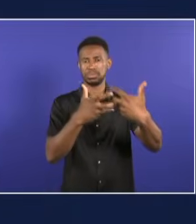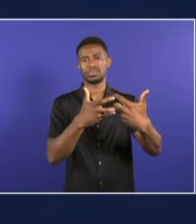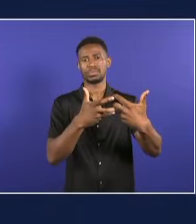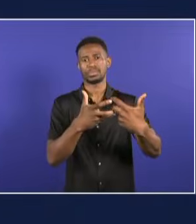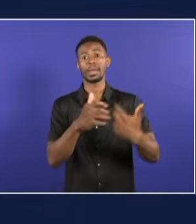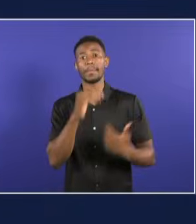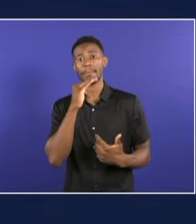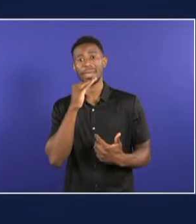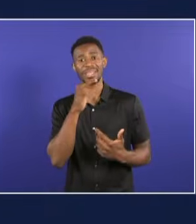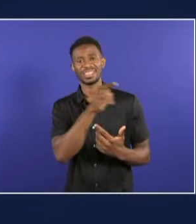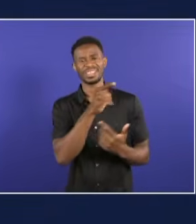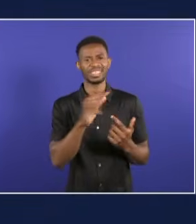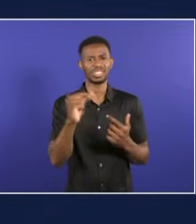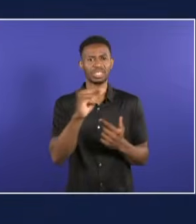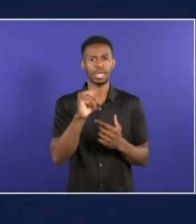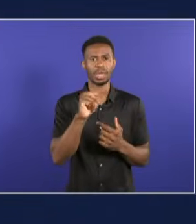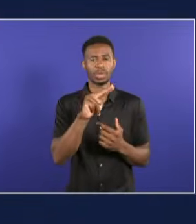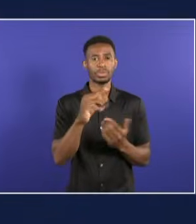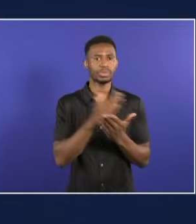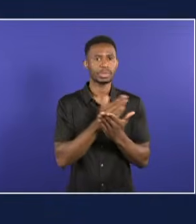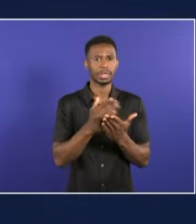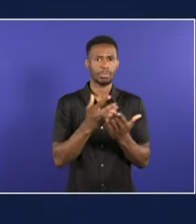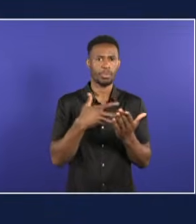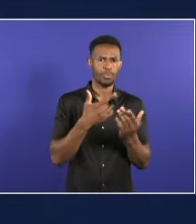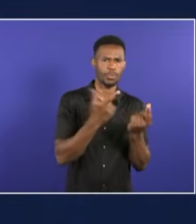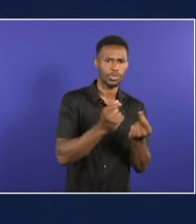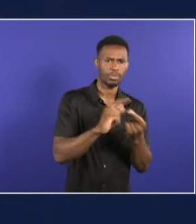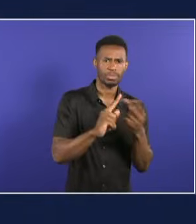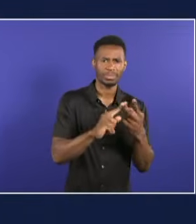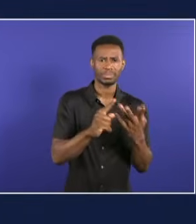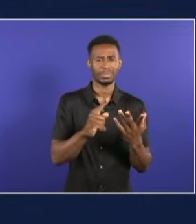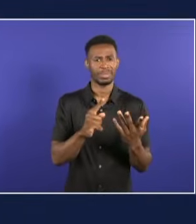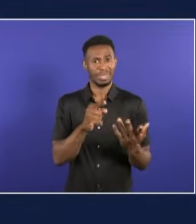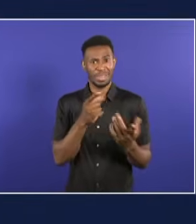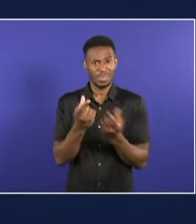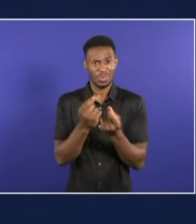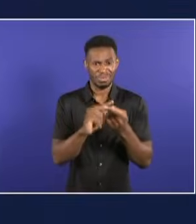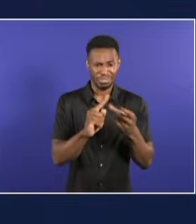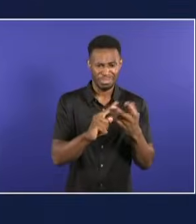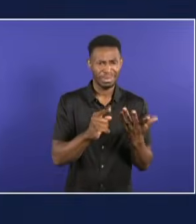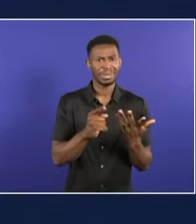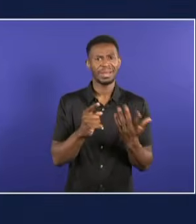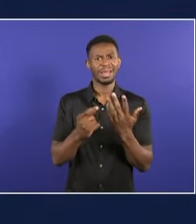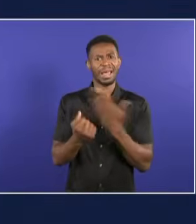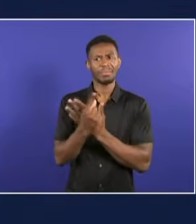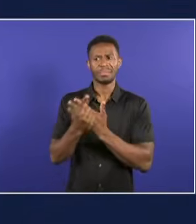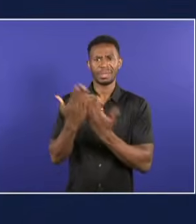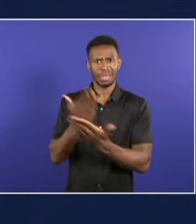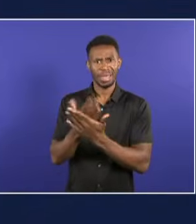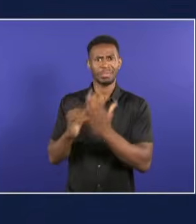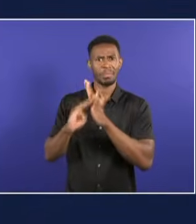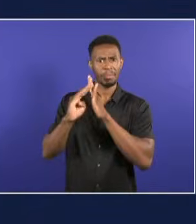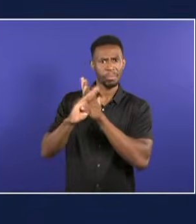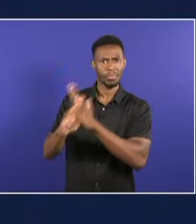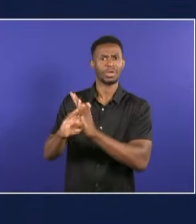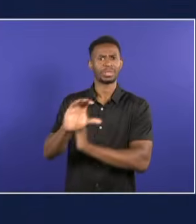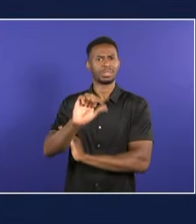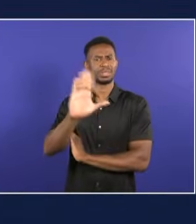country's progress. We will show that it is possible to build a health system that better serves the